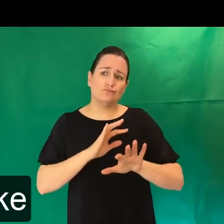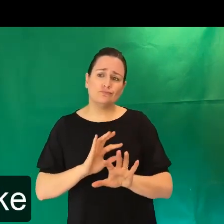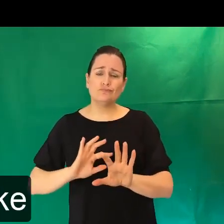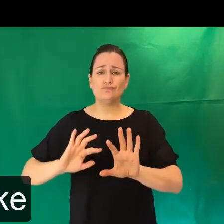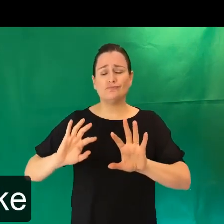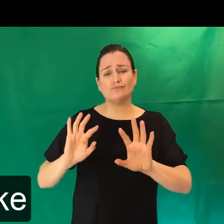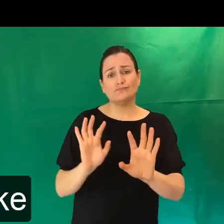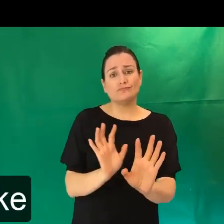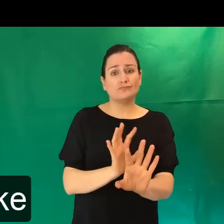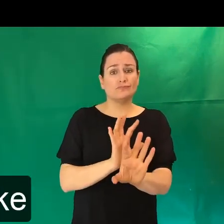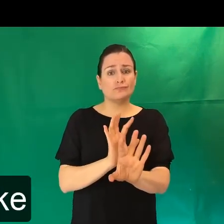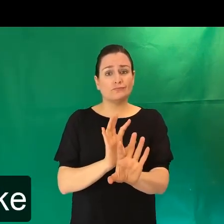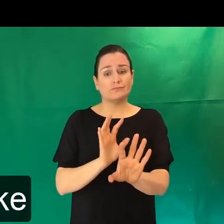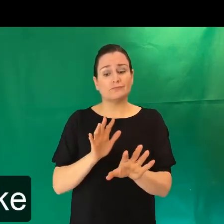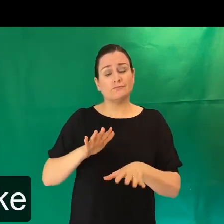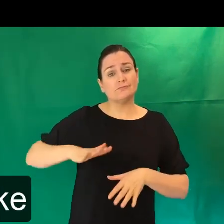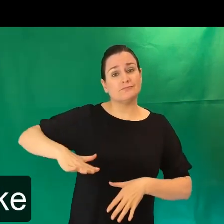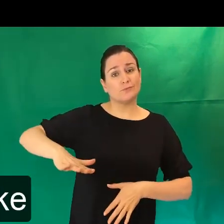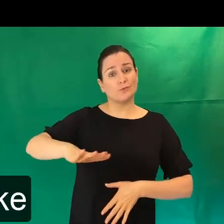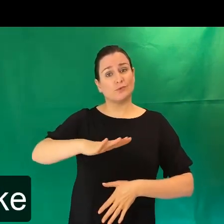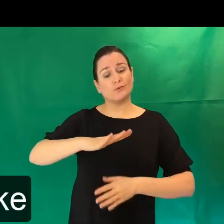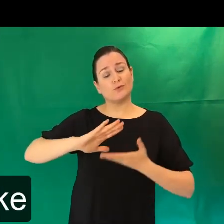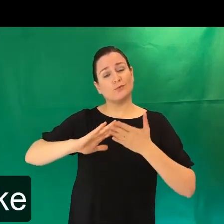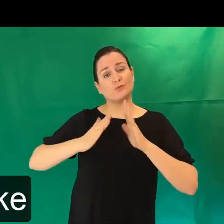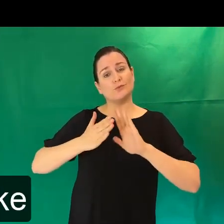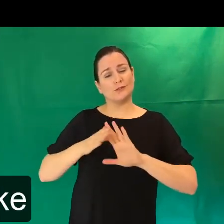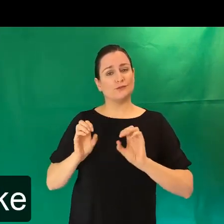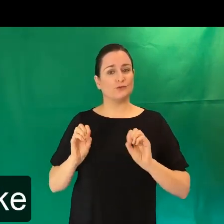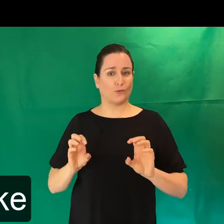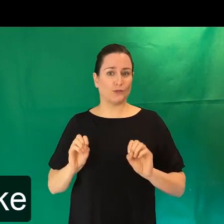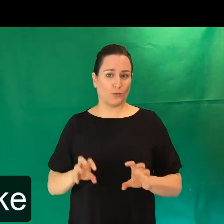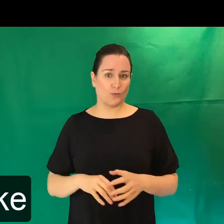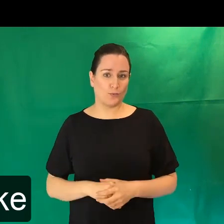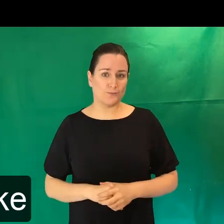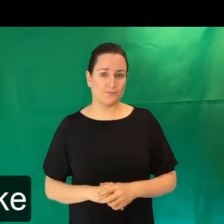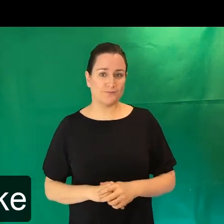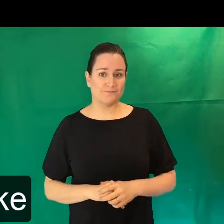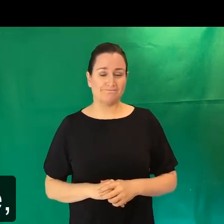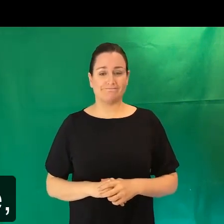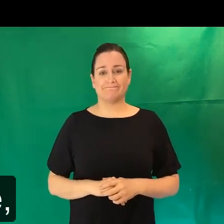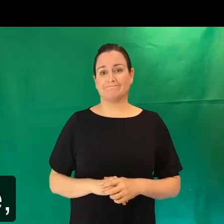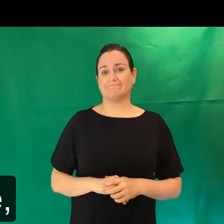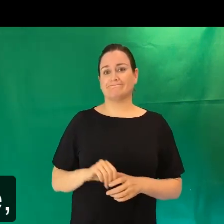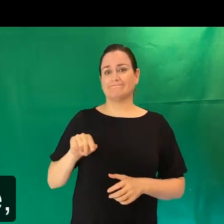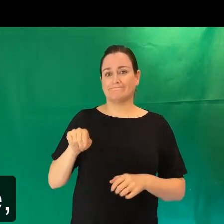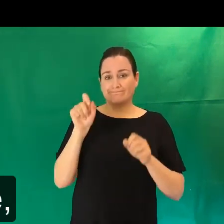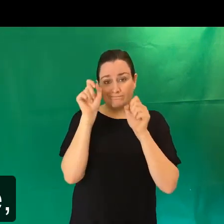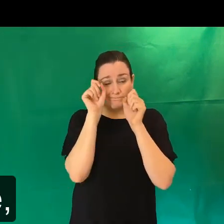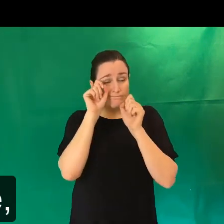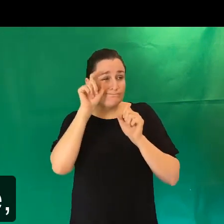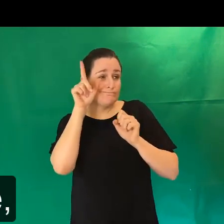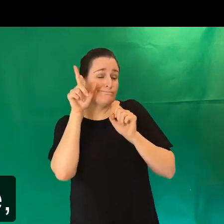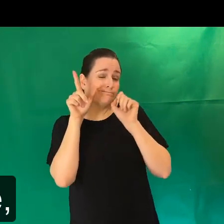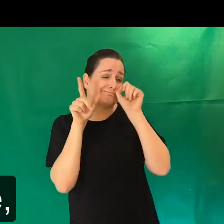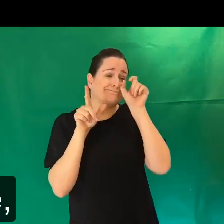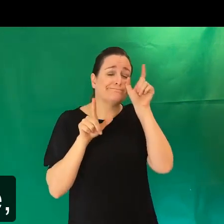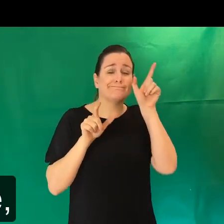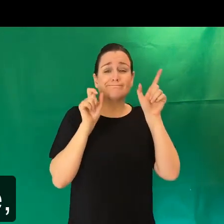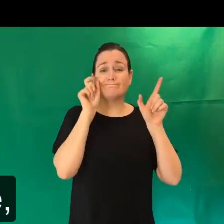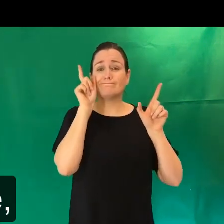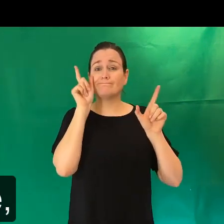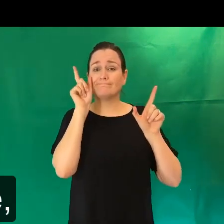community in Soweto, describing how people wake up, the fires are